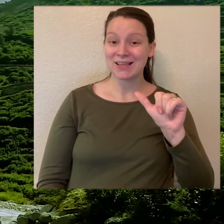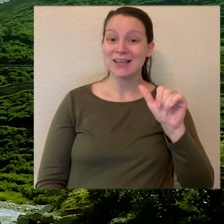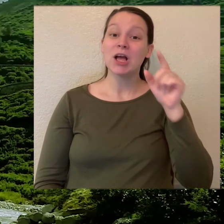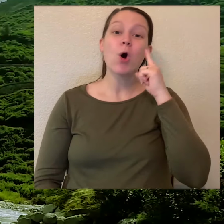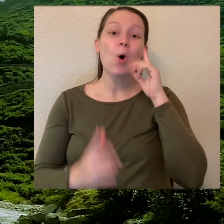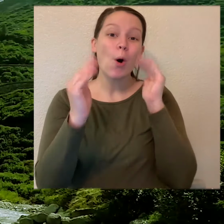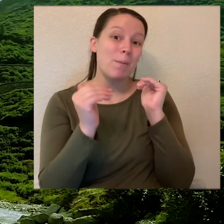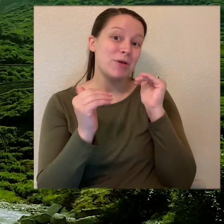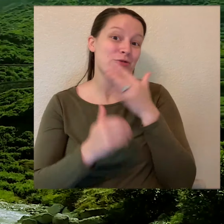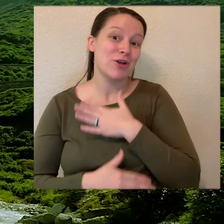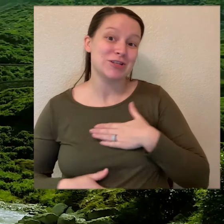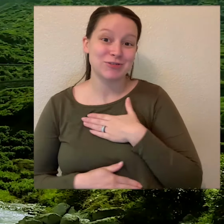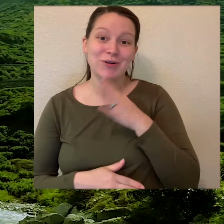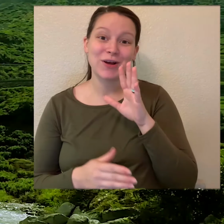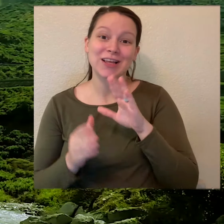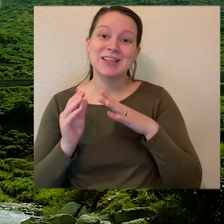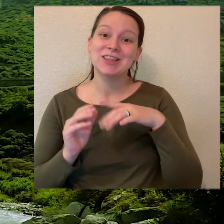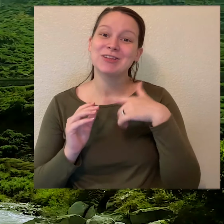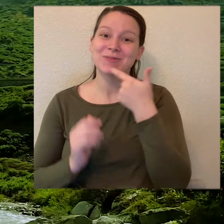enjoyed the show